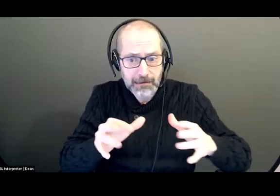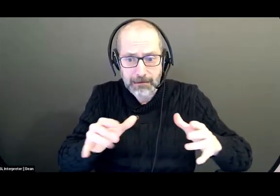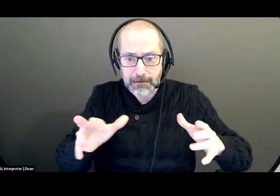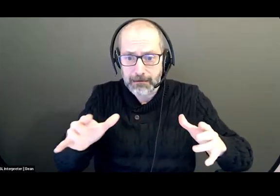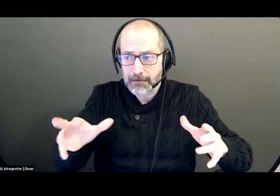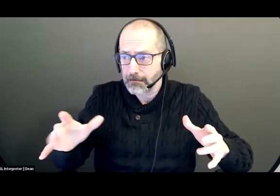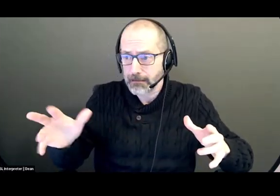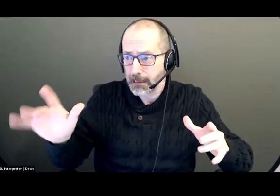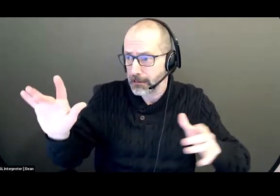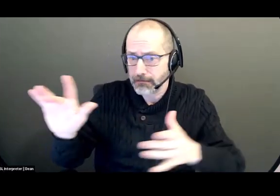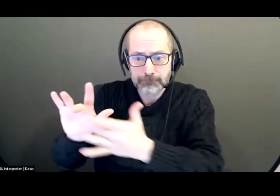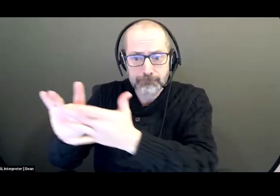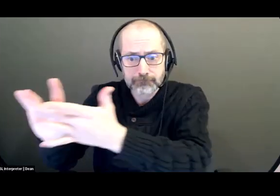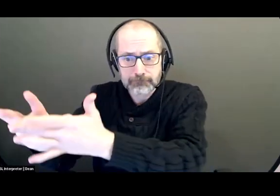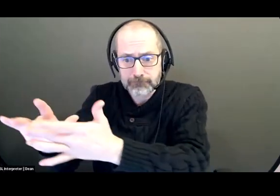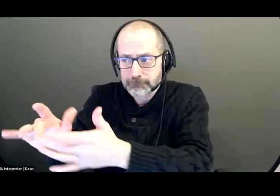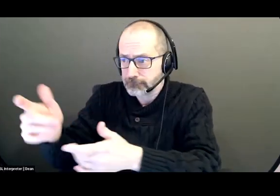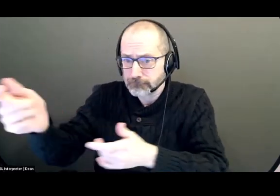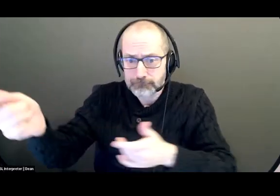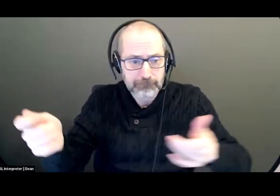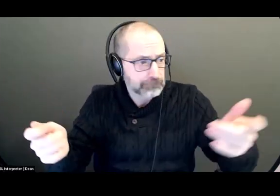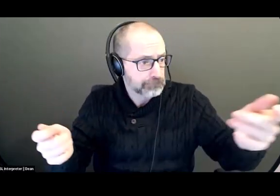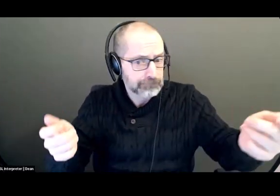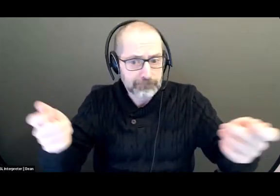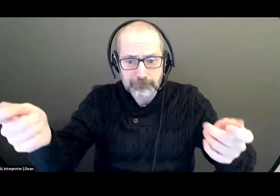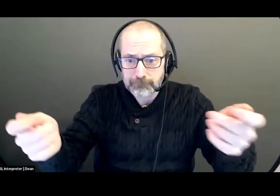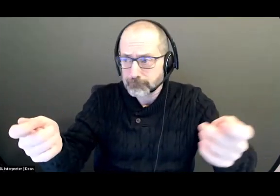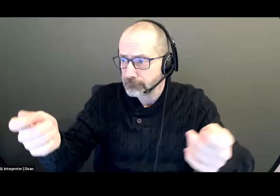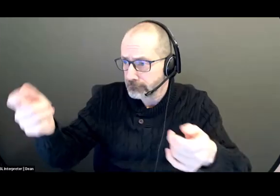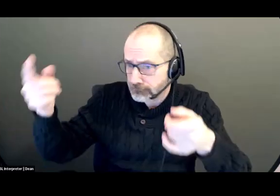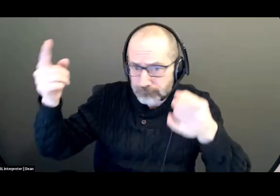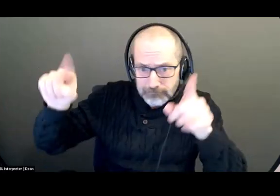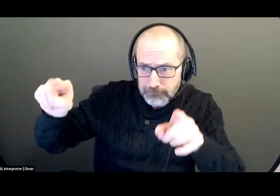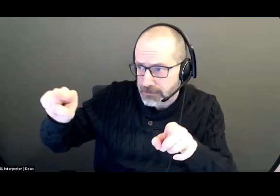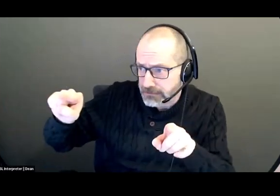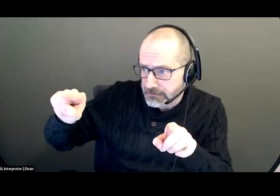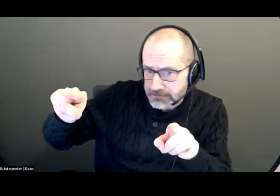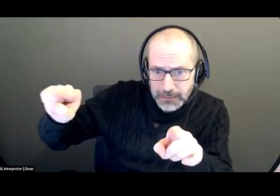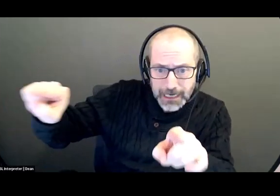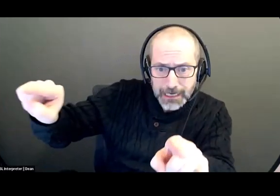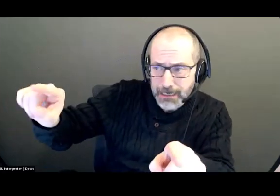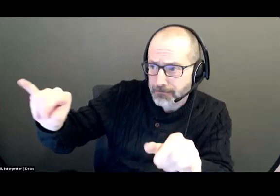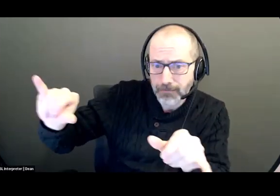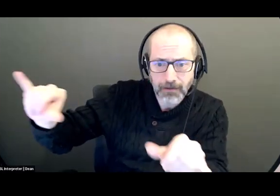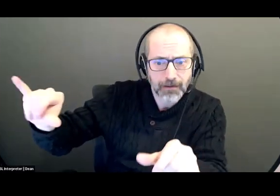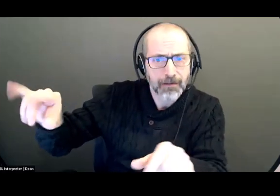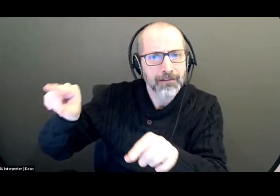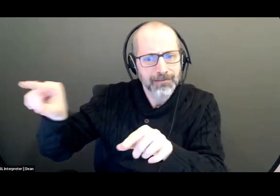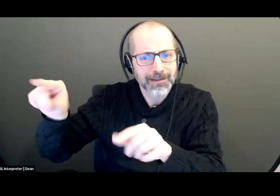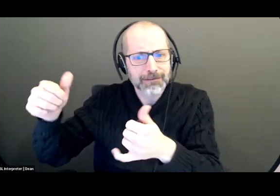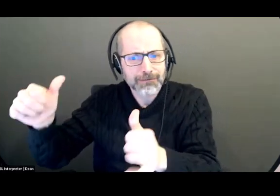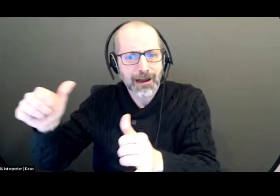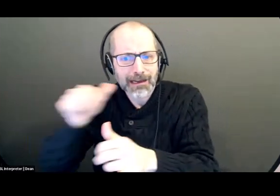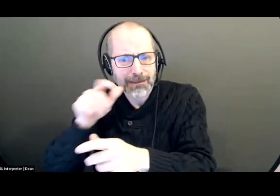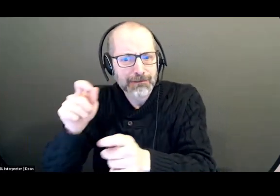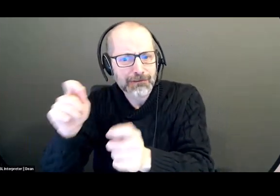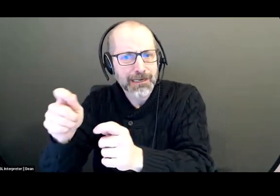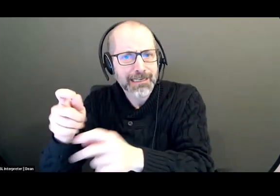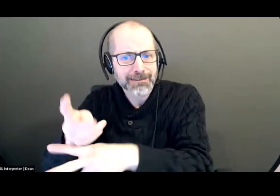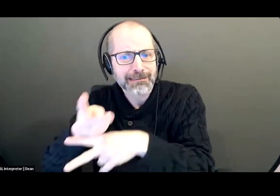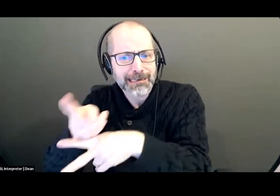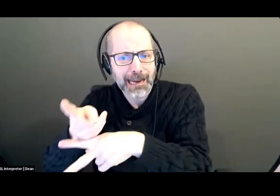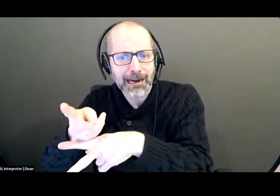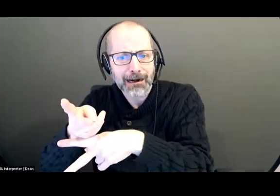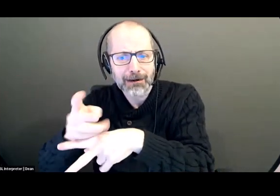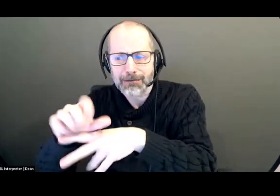the opportunity to spread and scale, to reach and connect with other people pursuing very similar activities